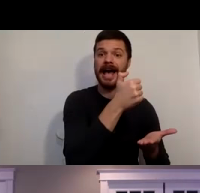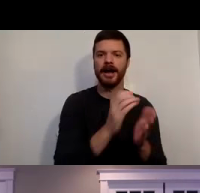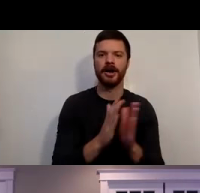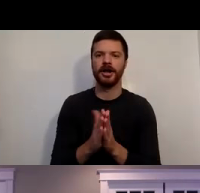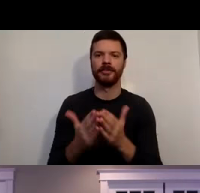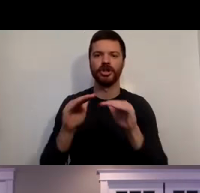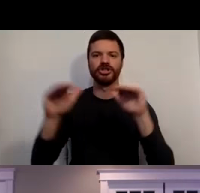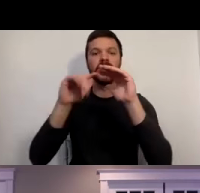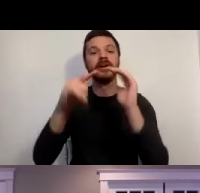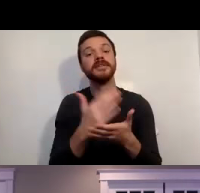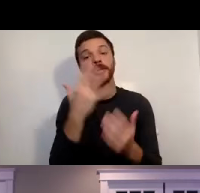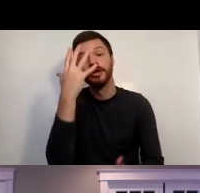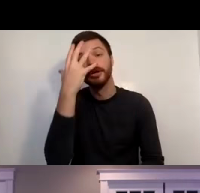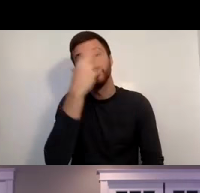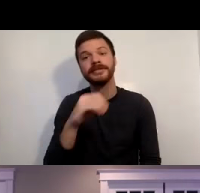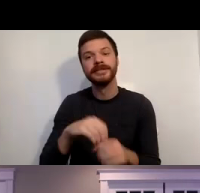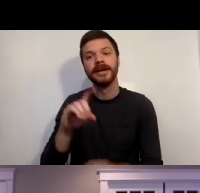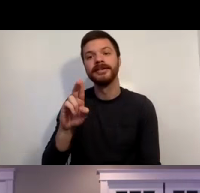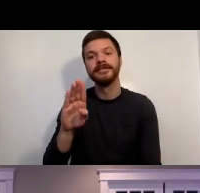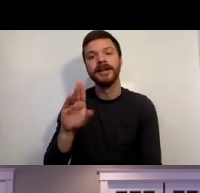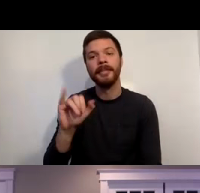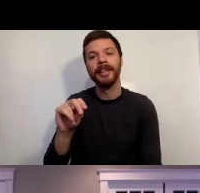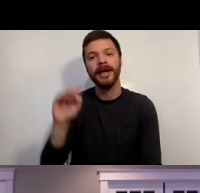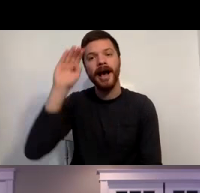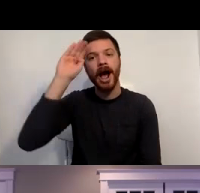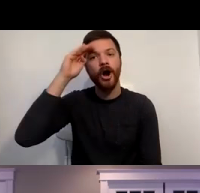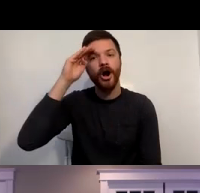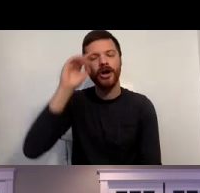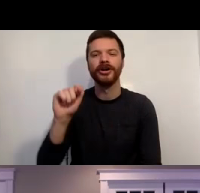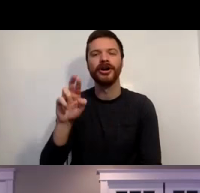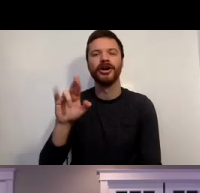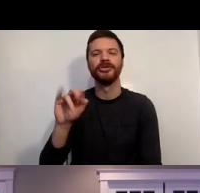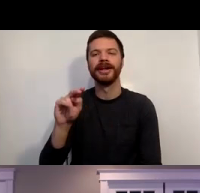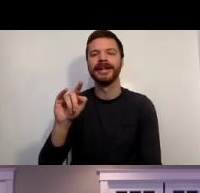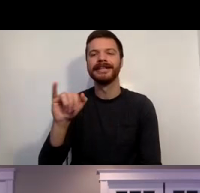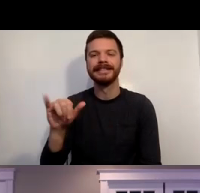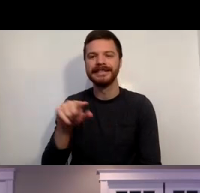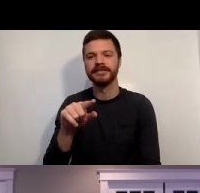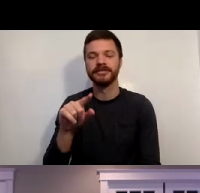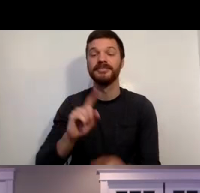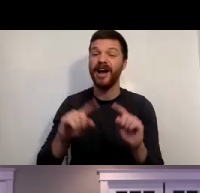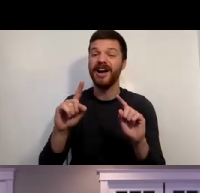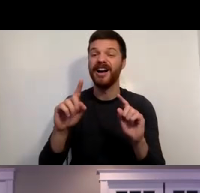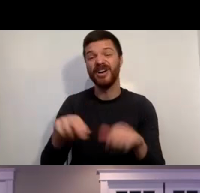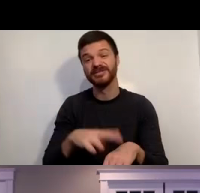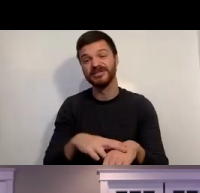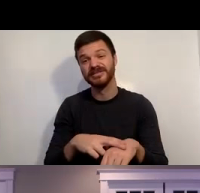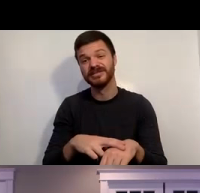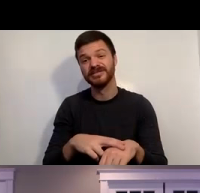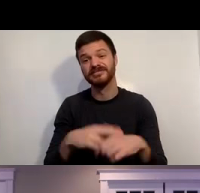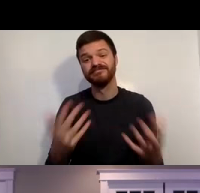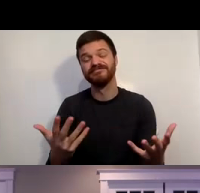beautiful bookshelves in Dublin, Ireland, of course, at Trinity. But unfortunately, many of